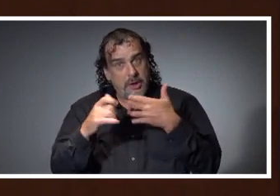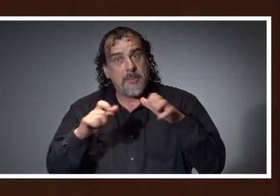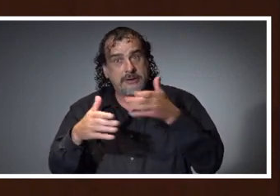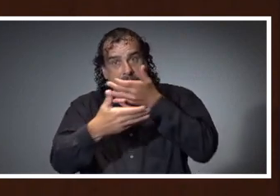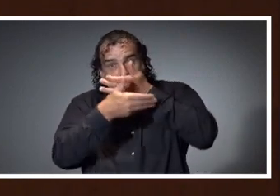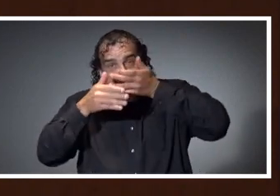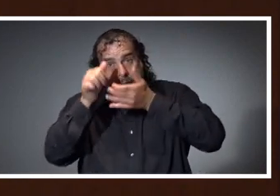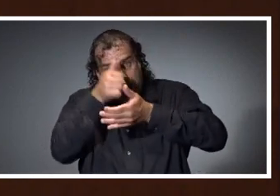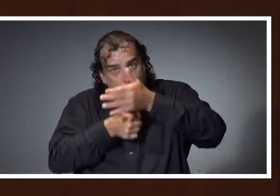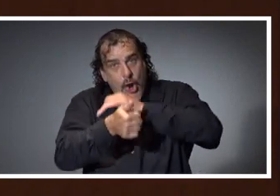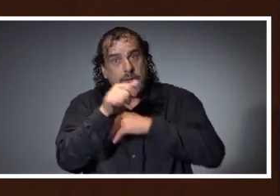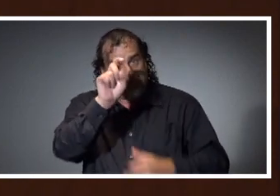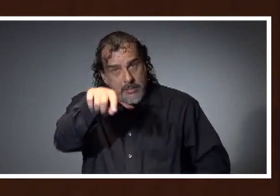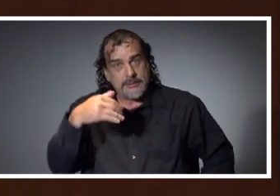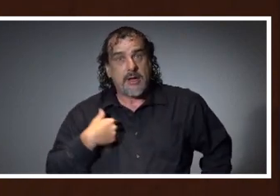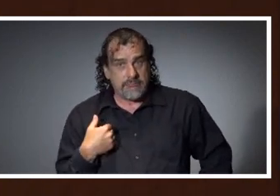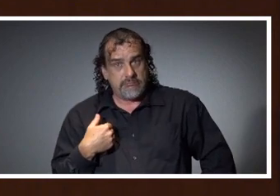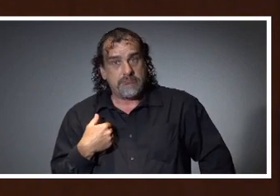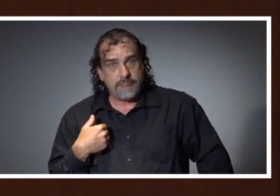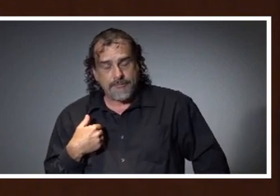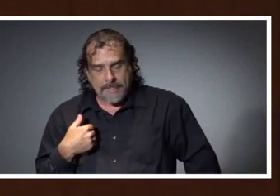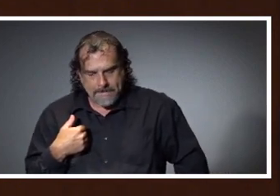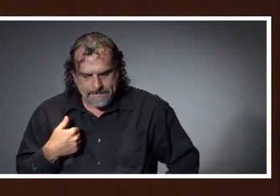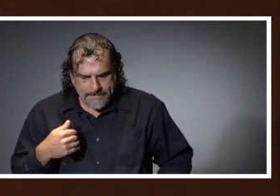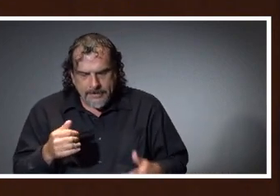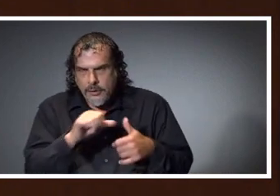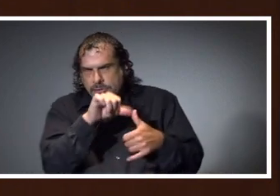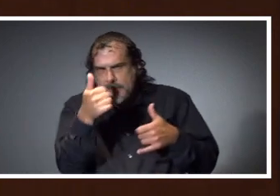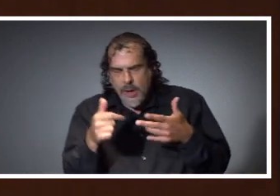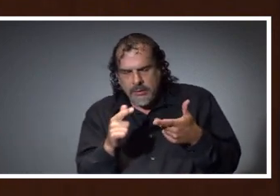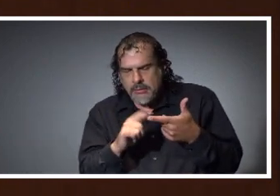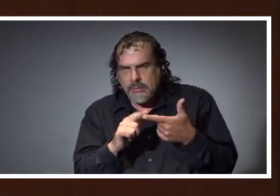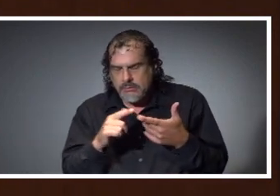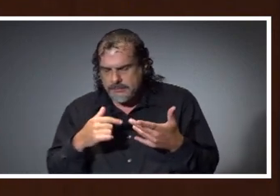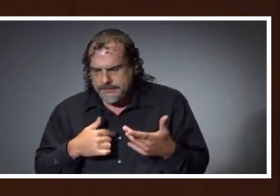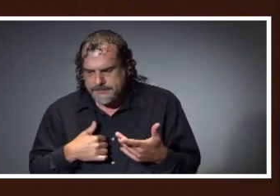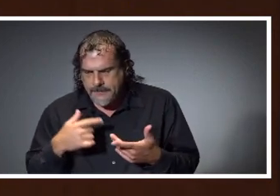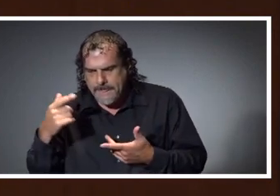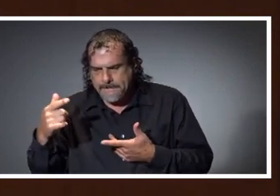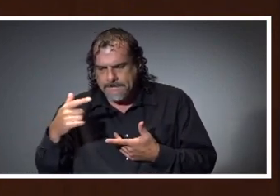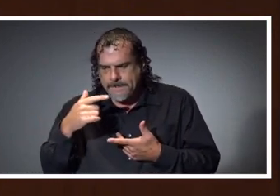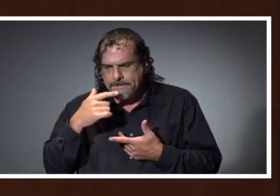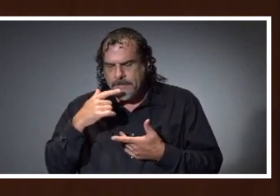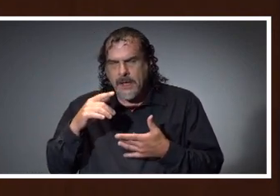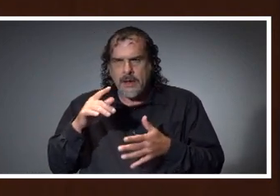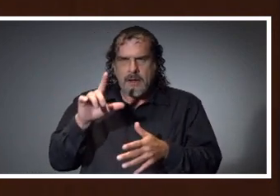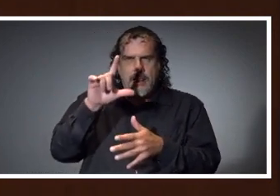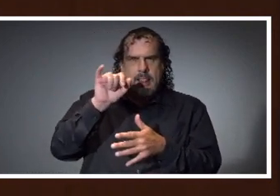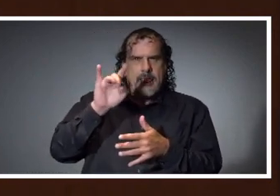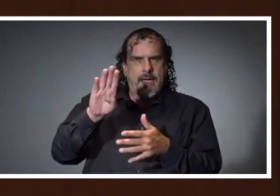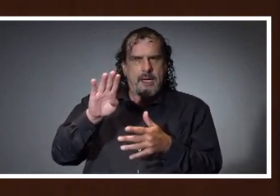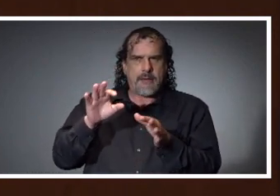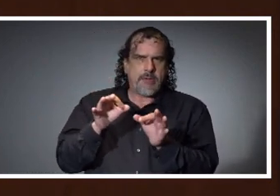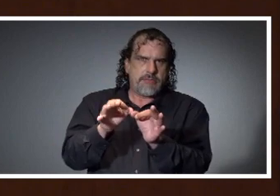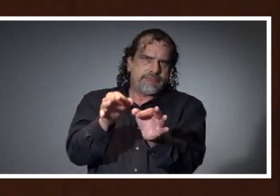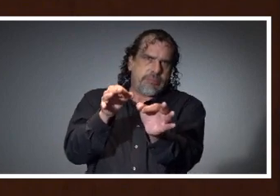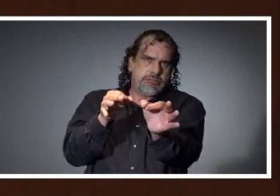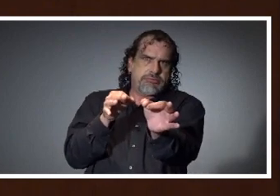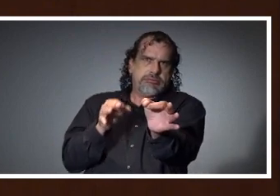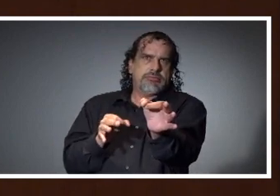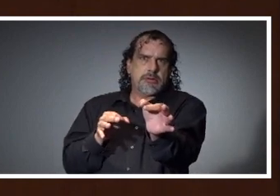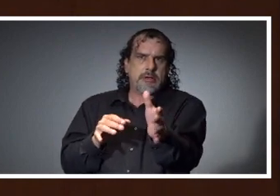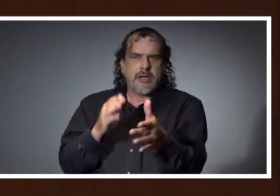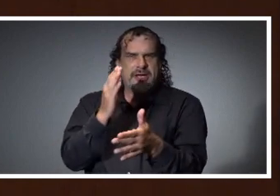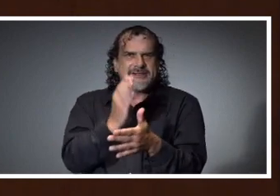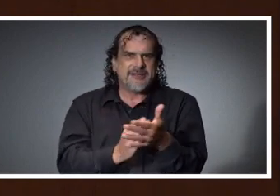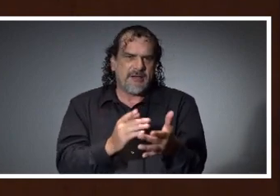wear a mask. Some other things that have come up recently, we are getting reports of ongoing lab delays. There are still some commercial labs,